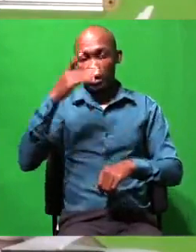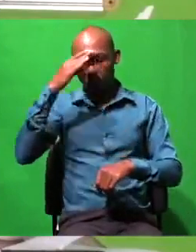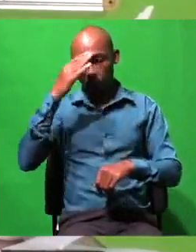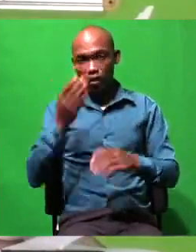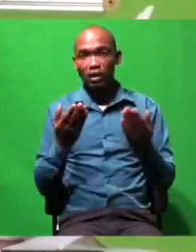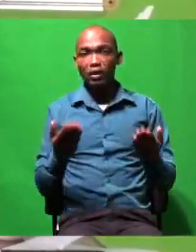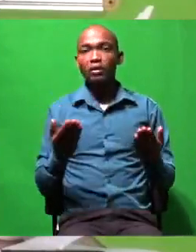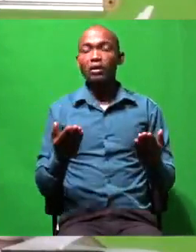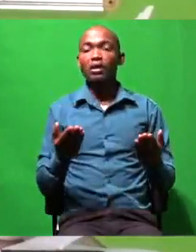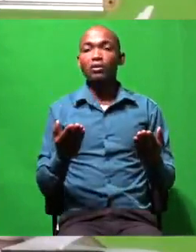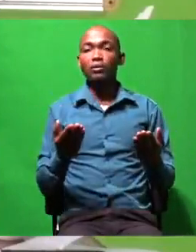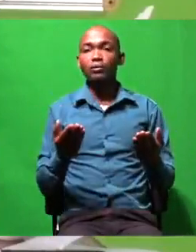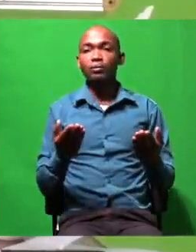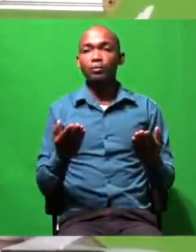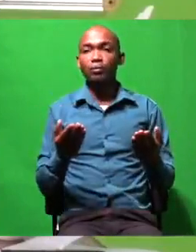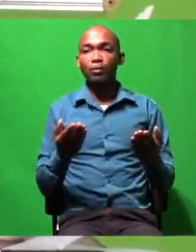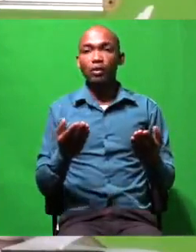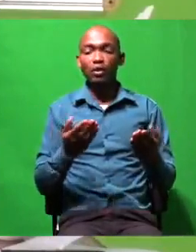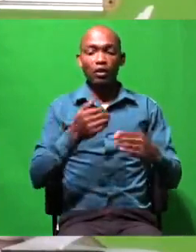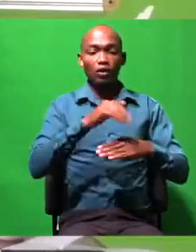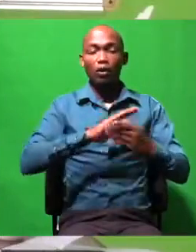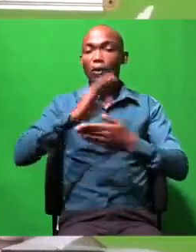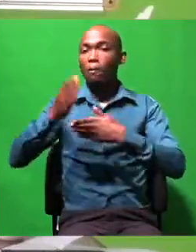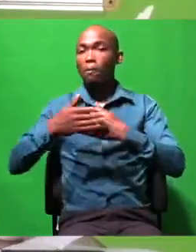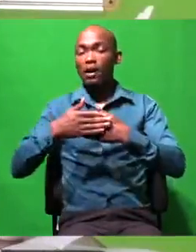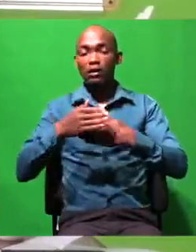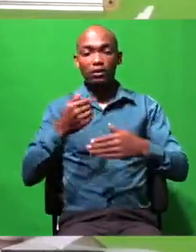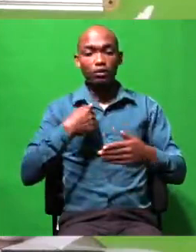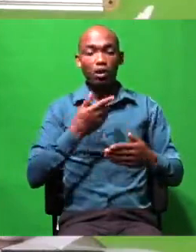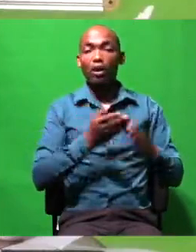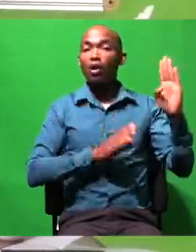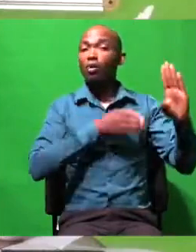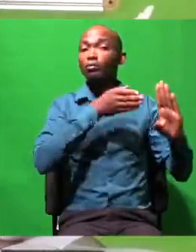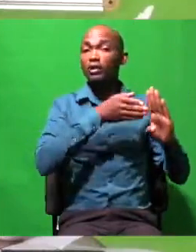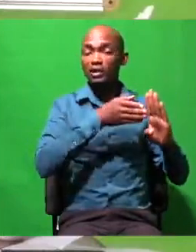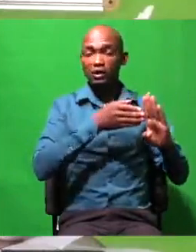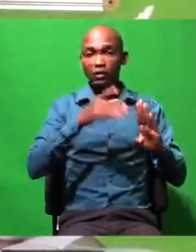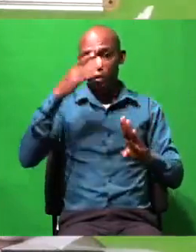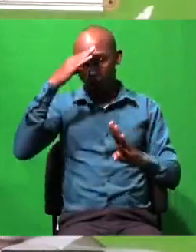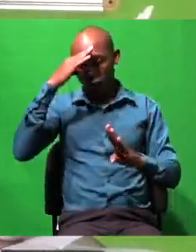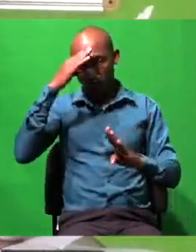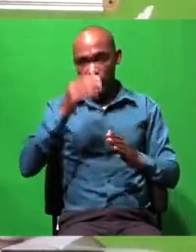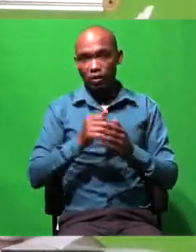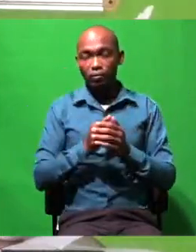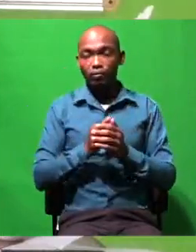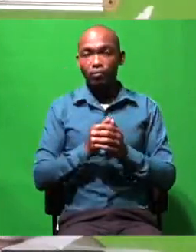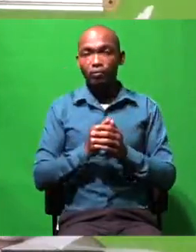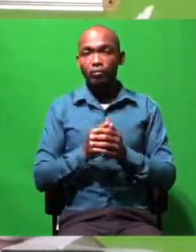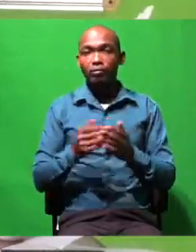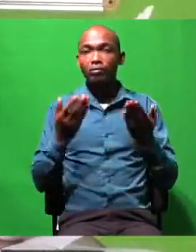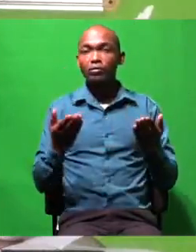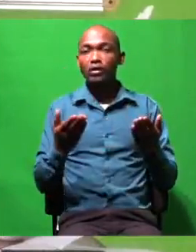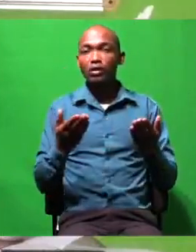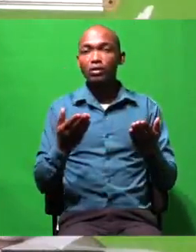I think now we go back to our objective. I think from